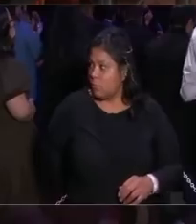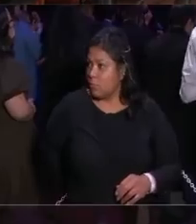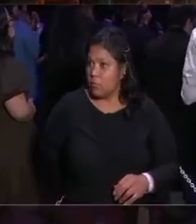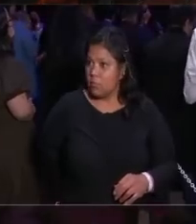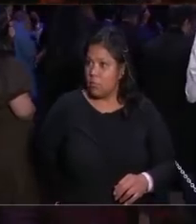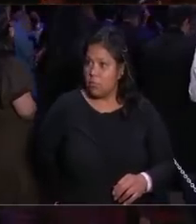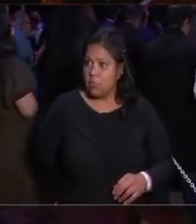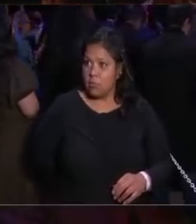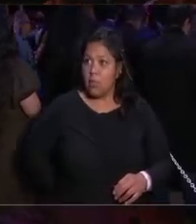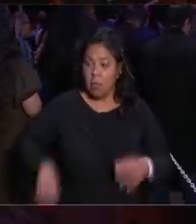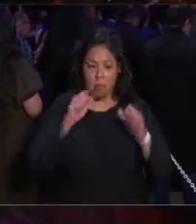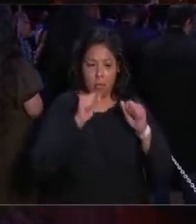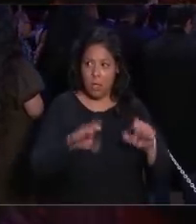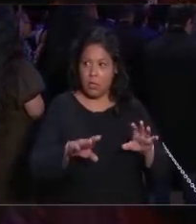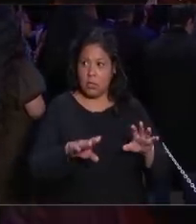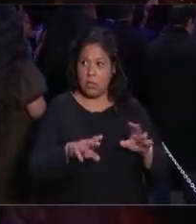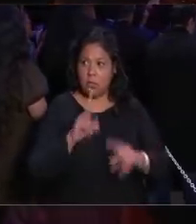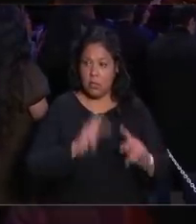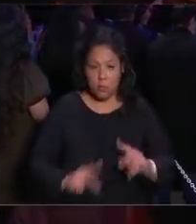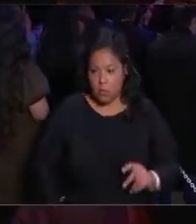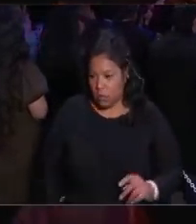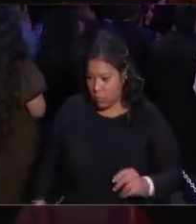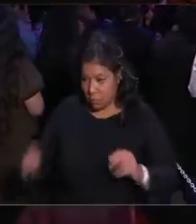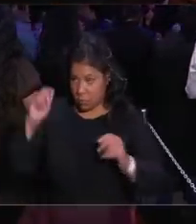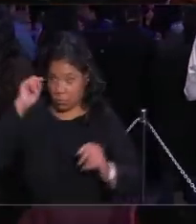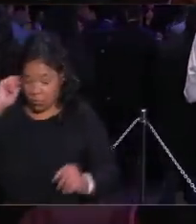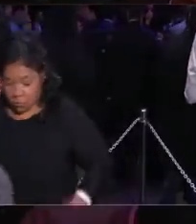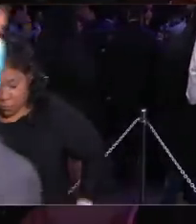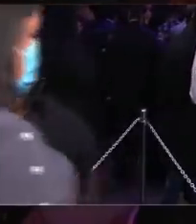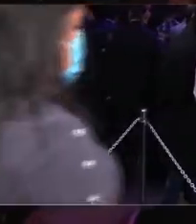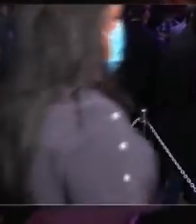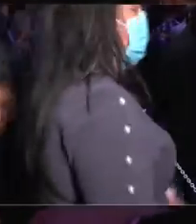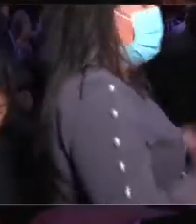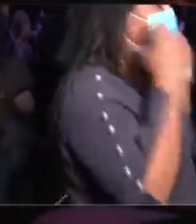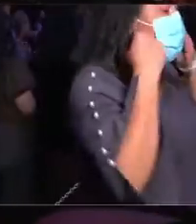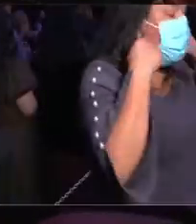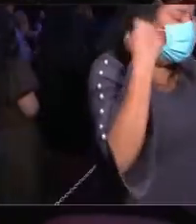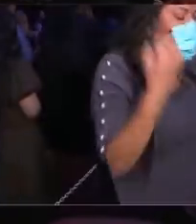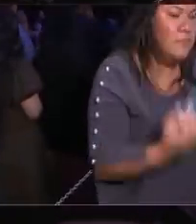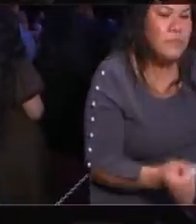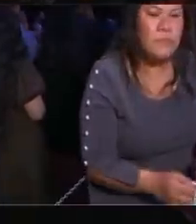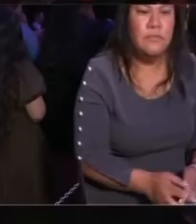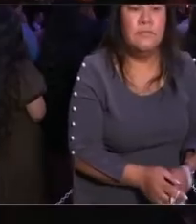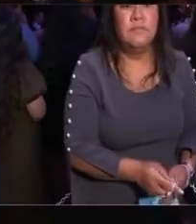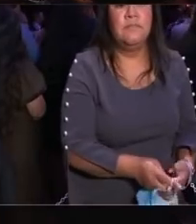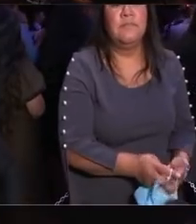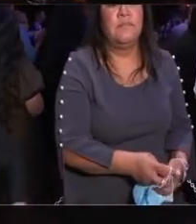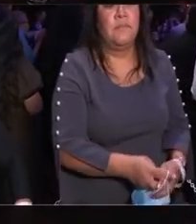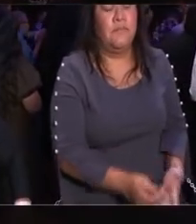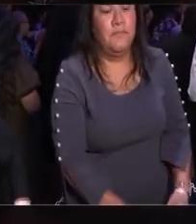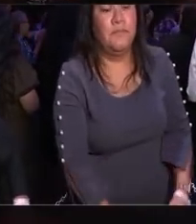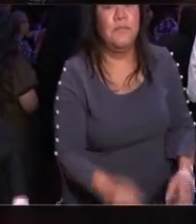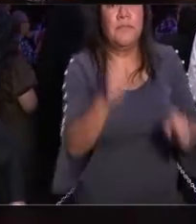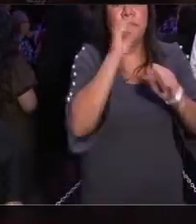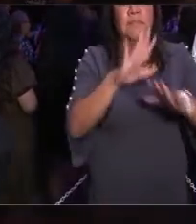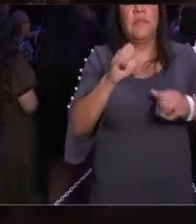your people. Bless the apostolic assembly. Bless your